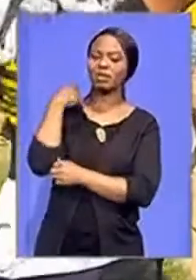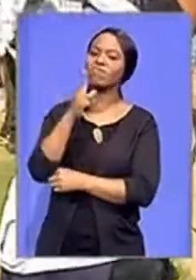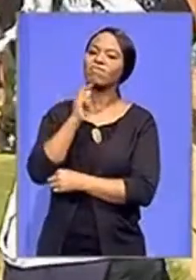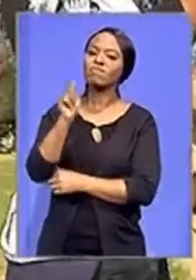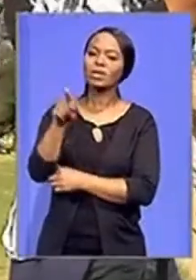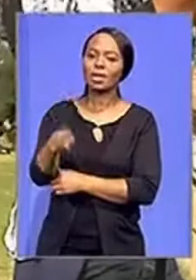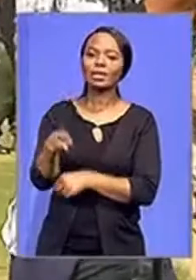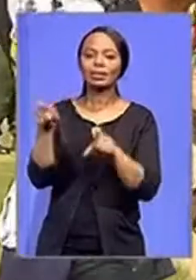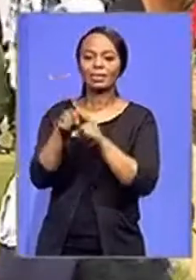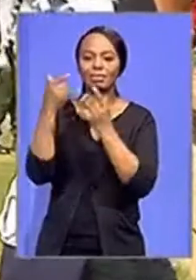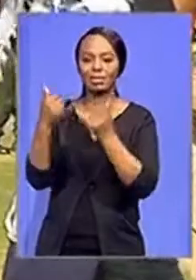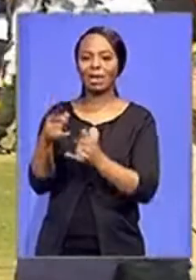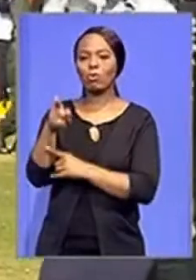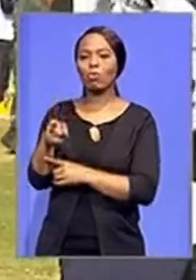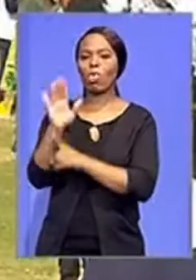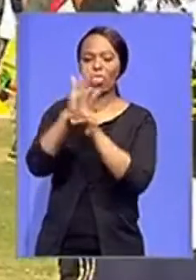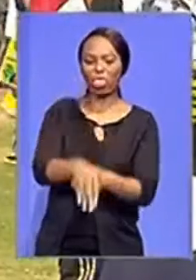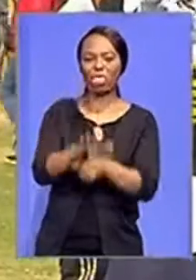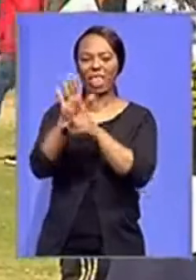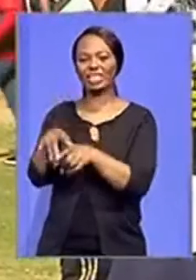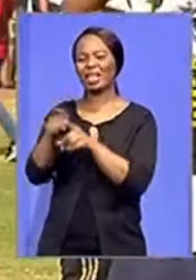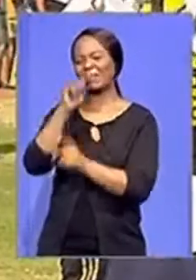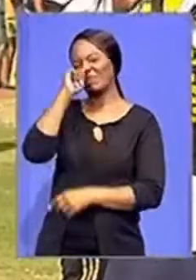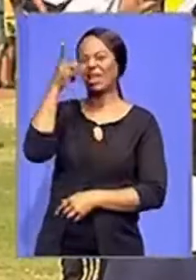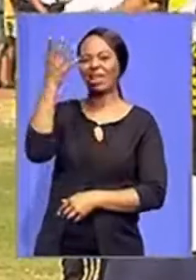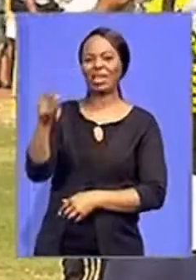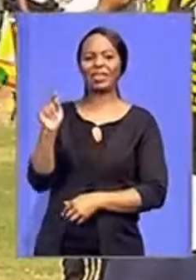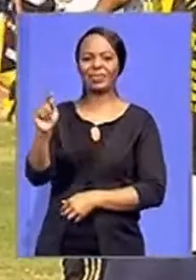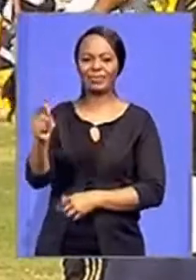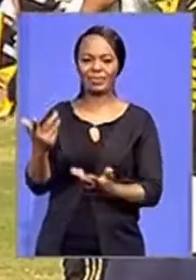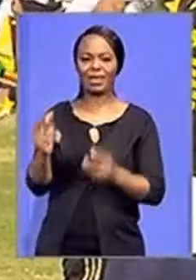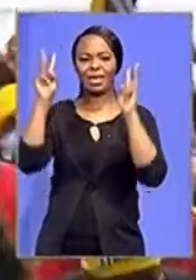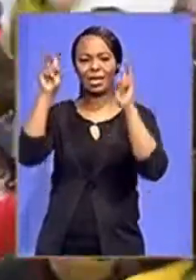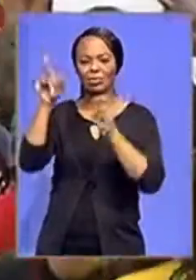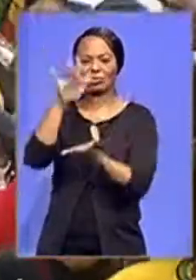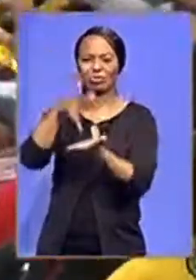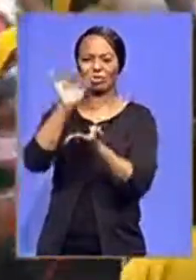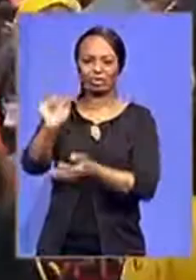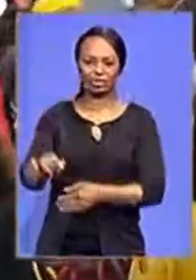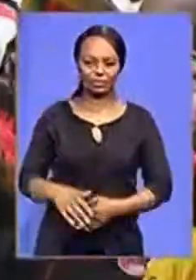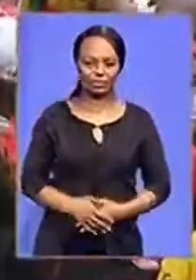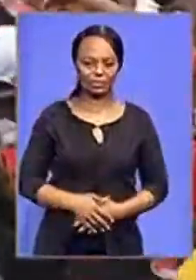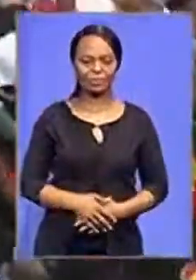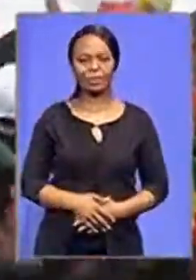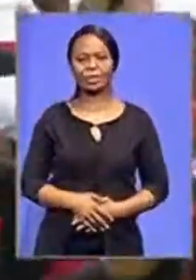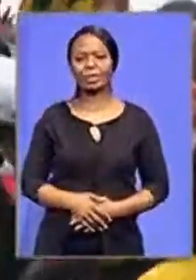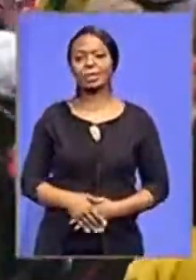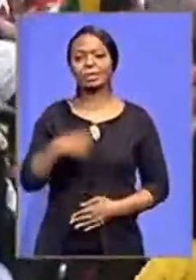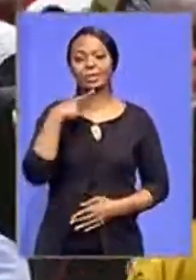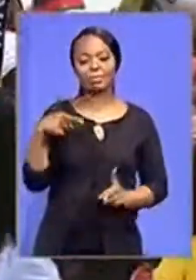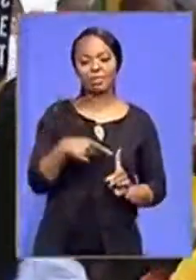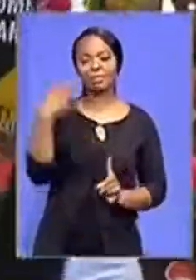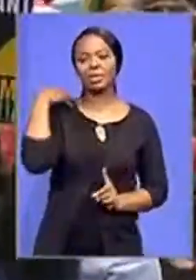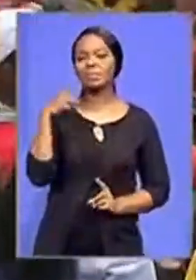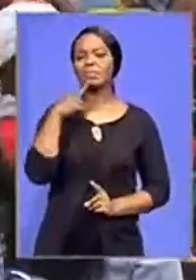Mboweni, he's actually become the epitome of extreme arrogance in that particular position. Bagwanti ba file Tona